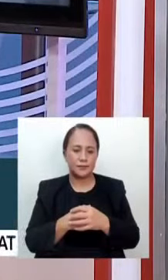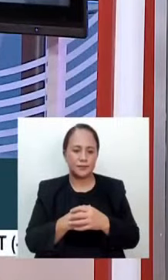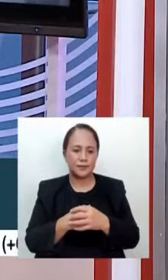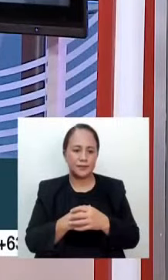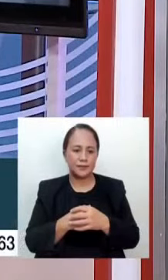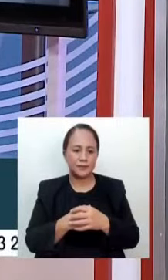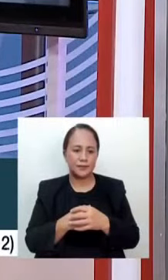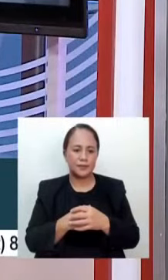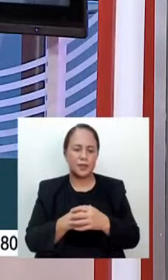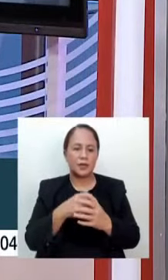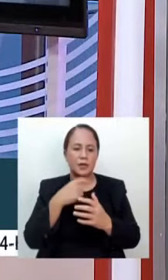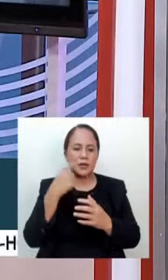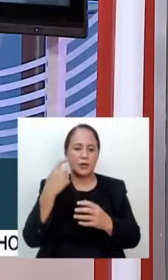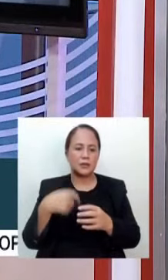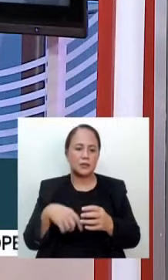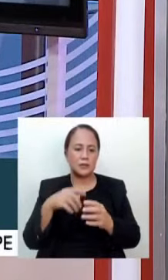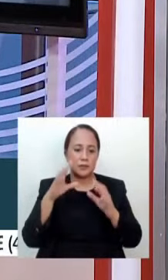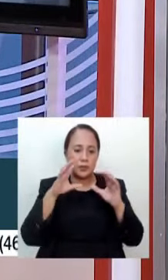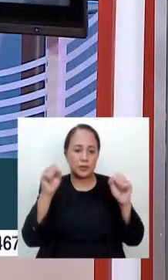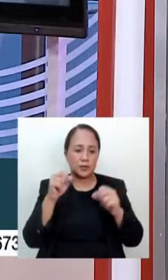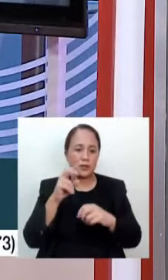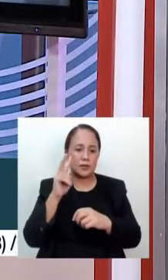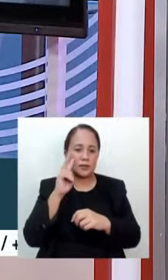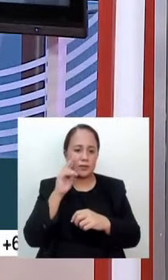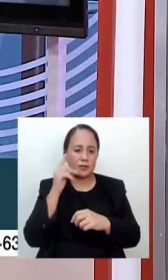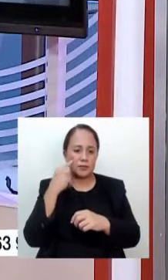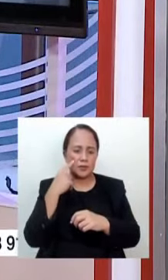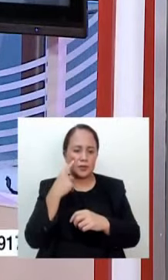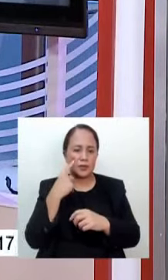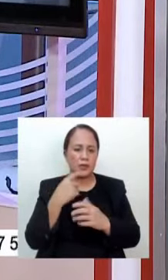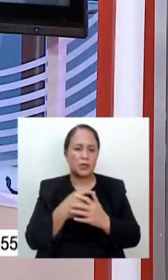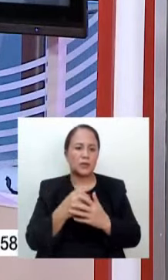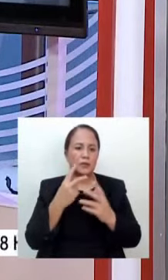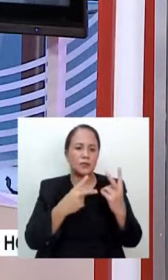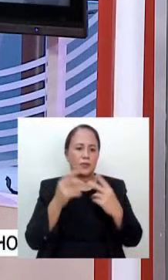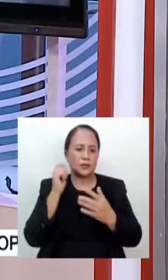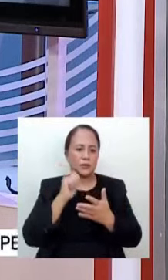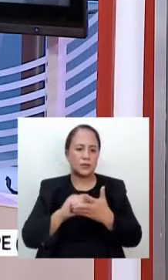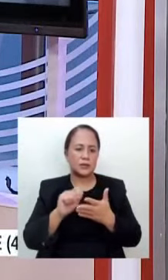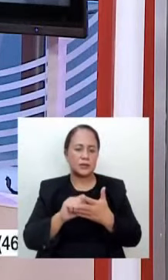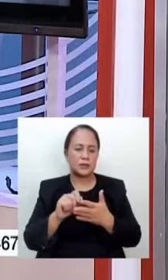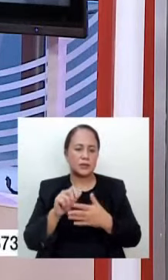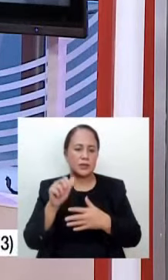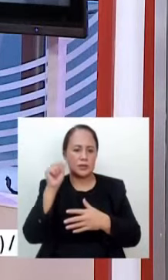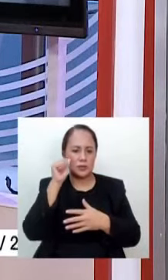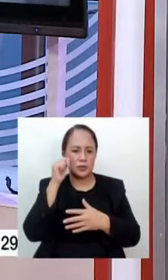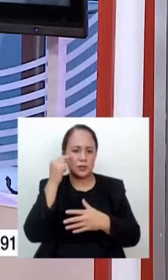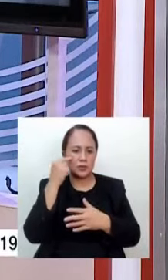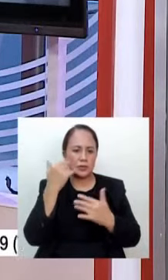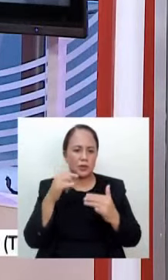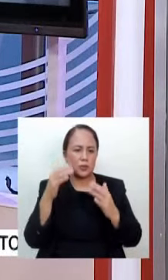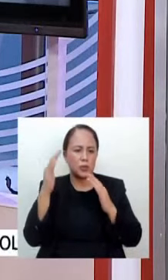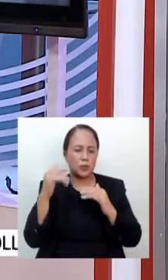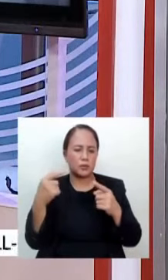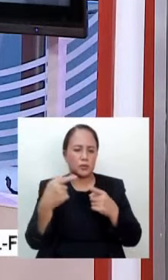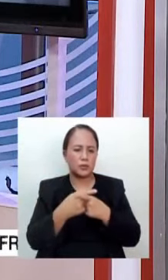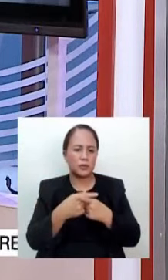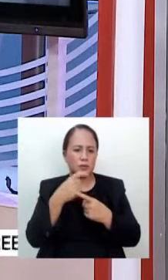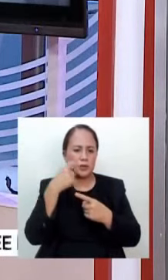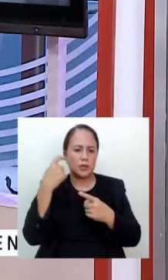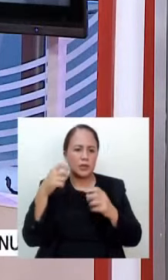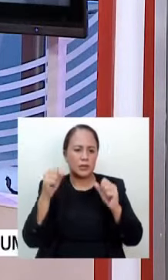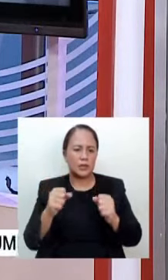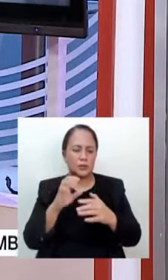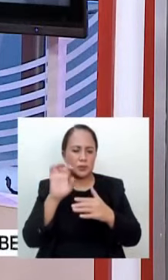Russian President Vladimir Putin tells visiting UN Secretary General Antonio Guterres he still hopes the conflict in Ukraine can end